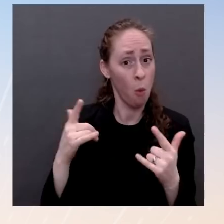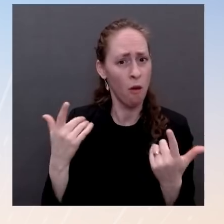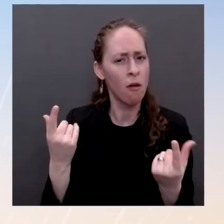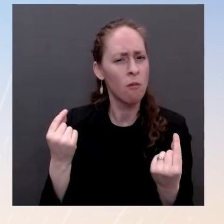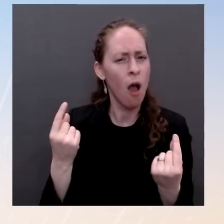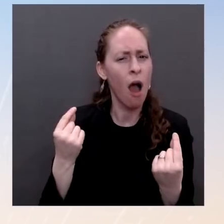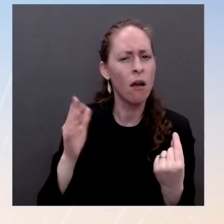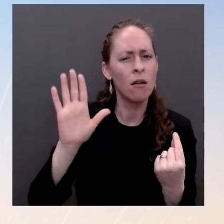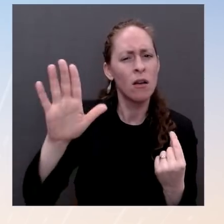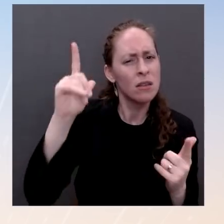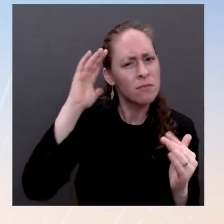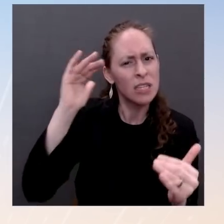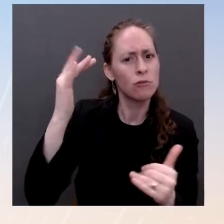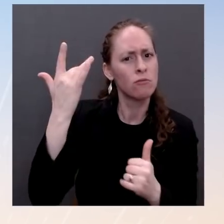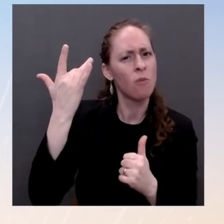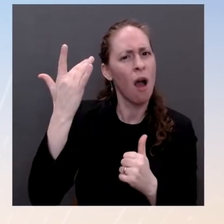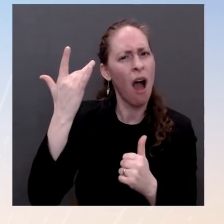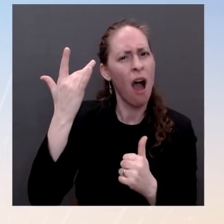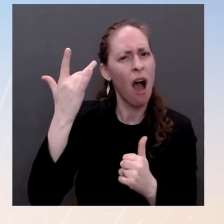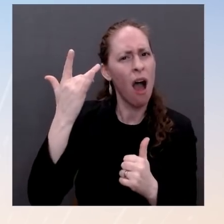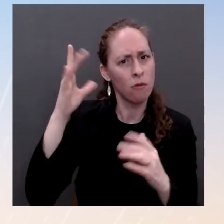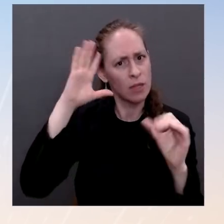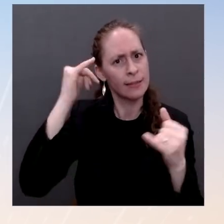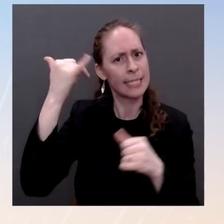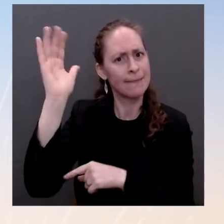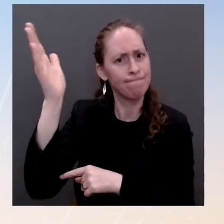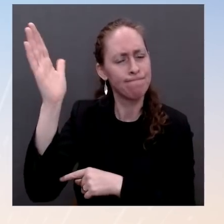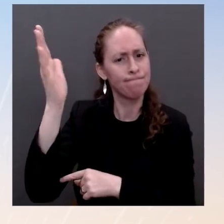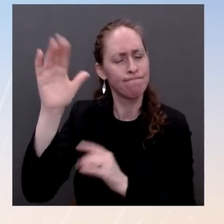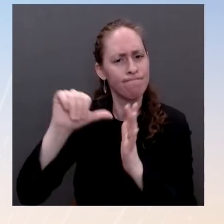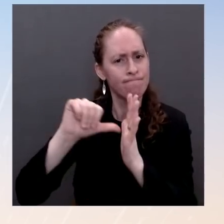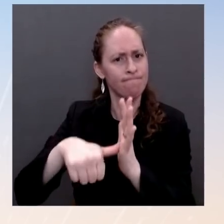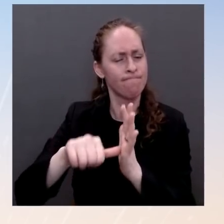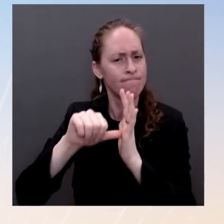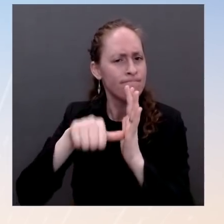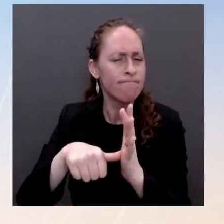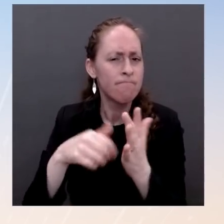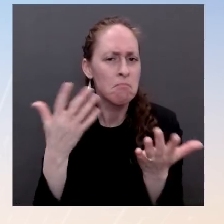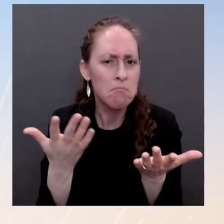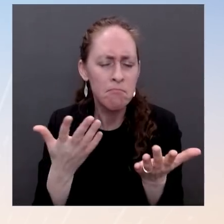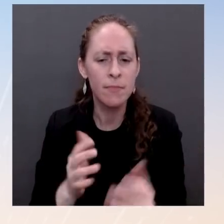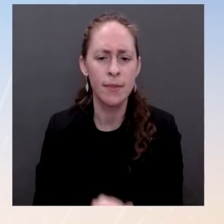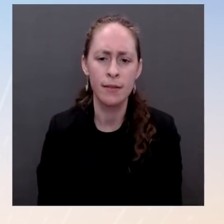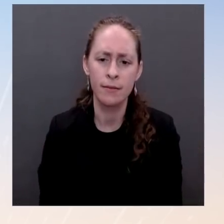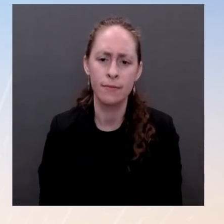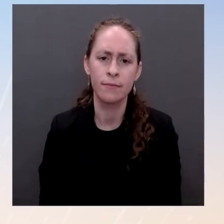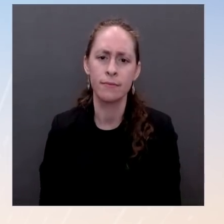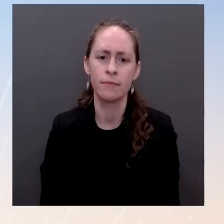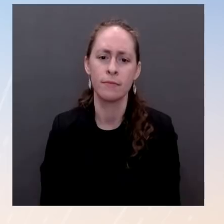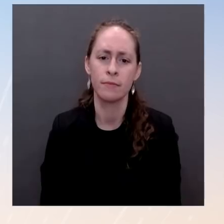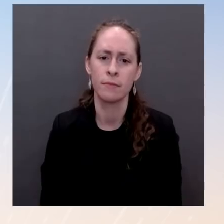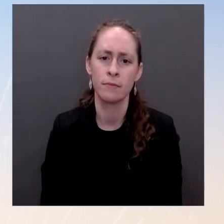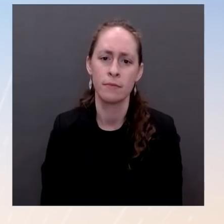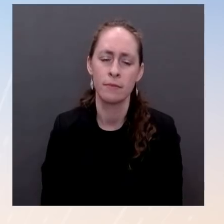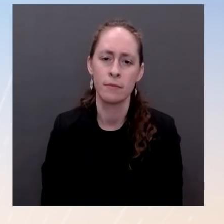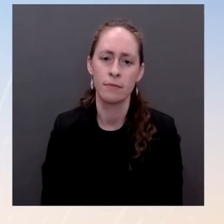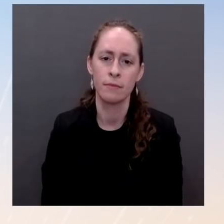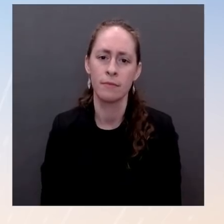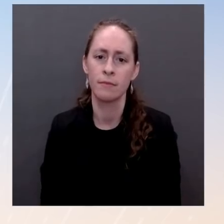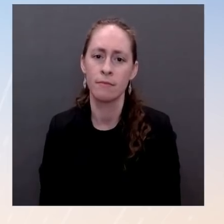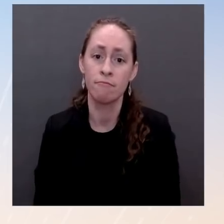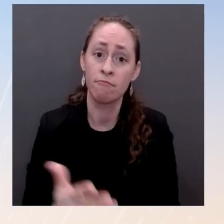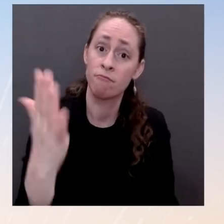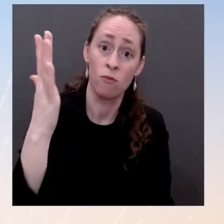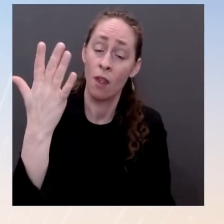the president continues to bring it up because as we talk about the impact of inflation, which most people experience in their daily lives as